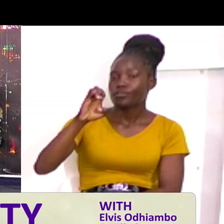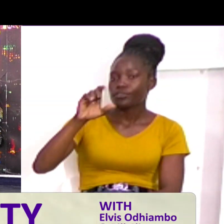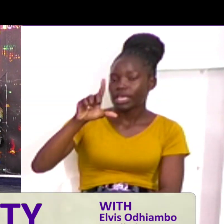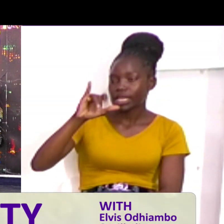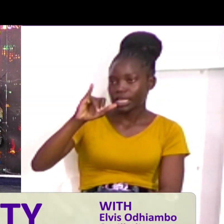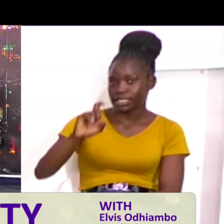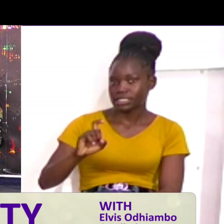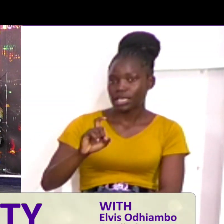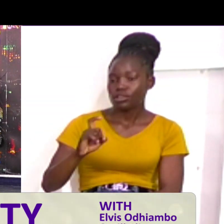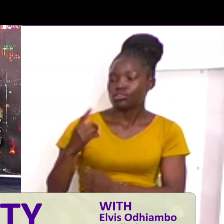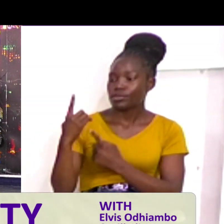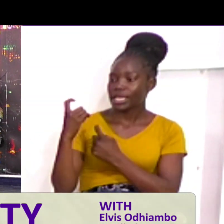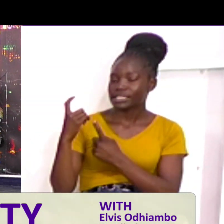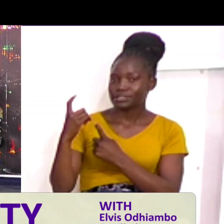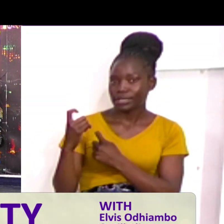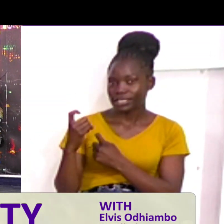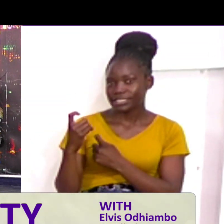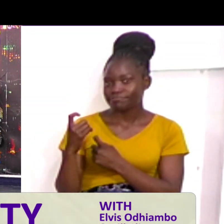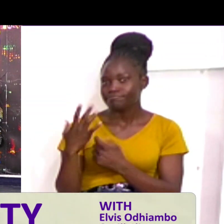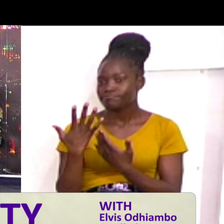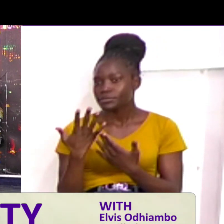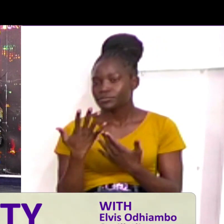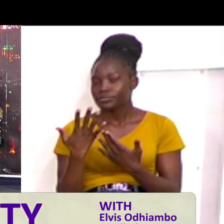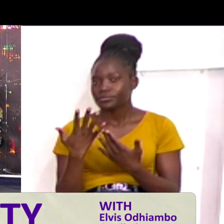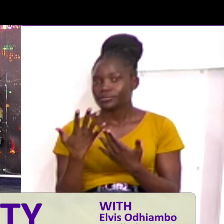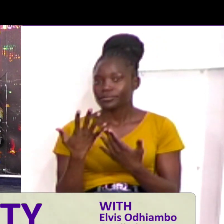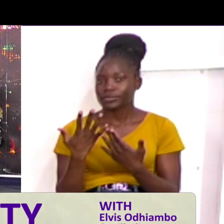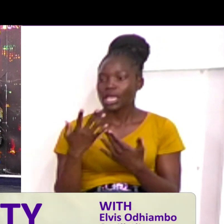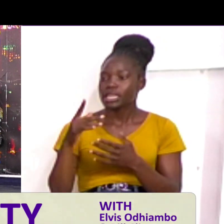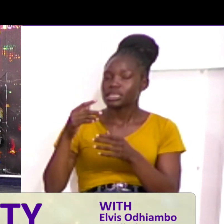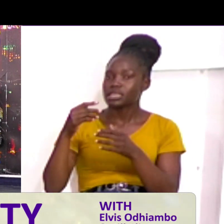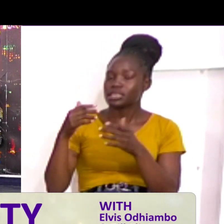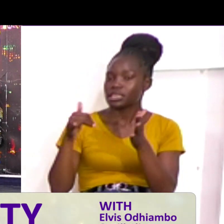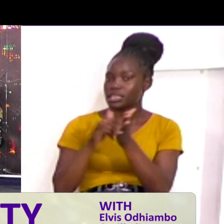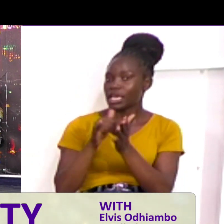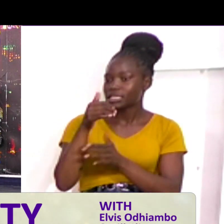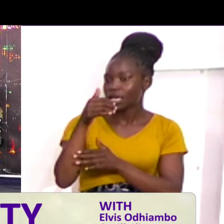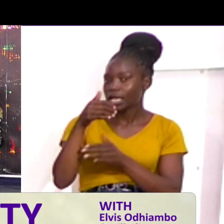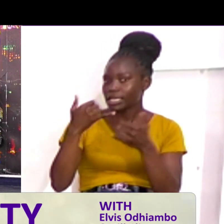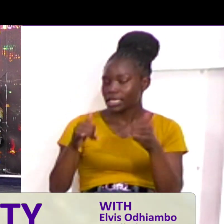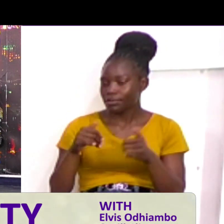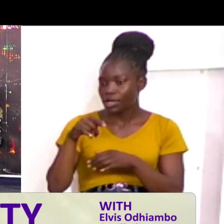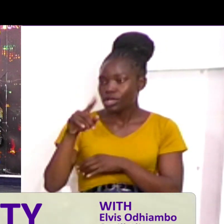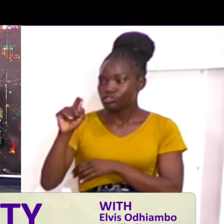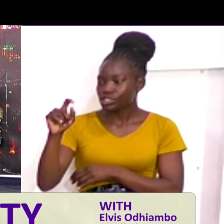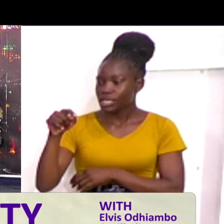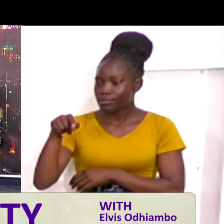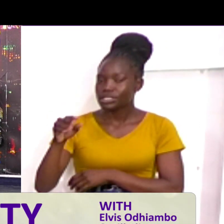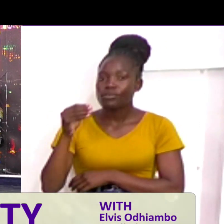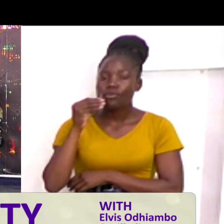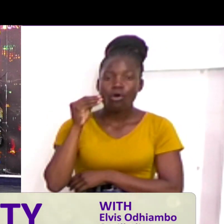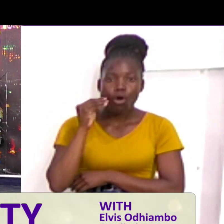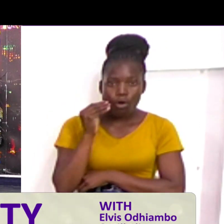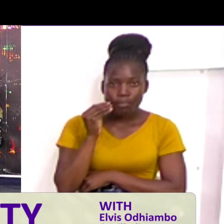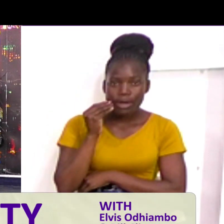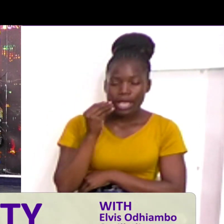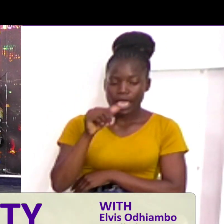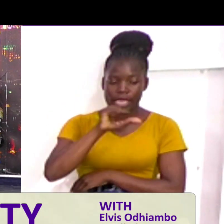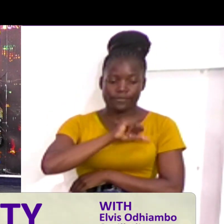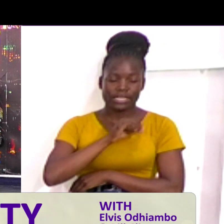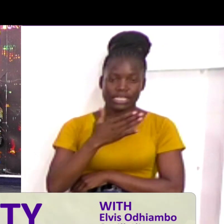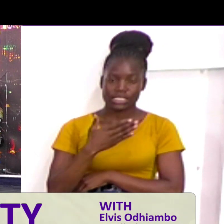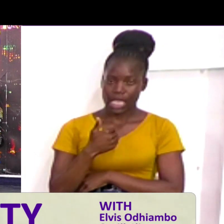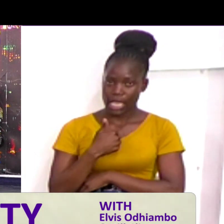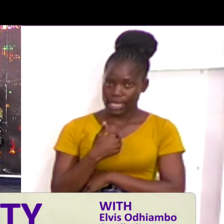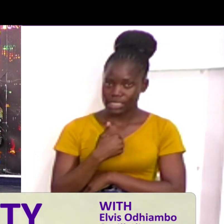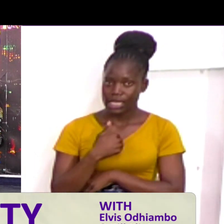of all, did you anticipate a silent game, a silent end from the Tottenham's side? They were at home, well, they had all the advantage. Ange